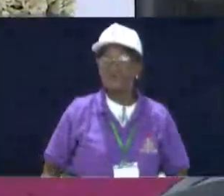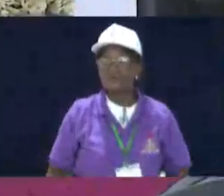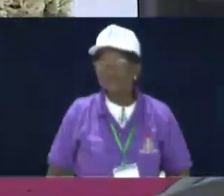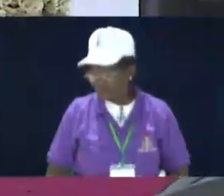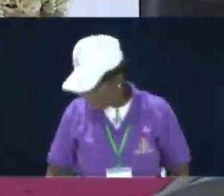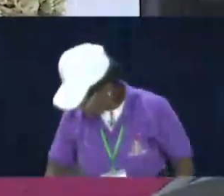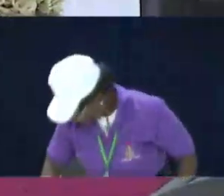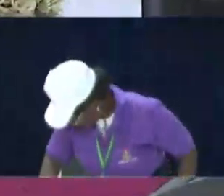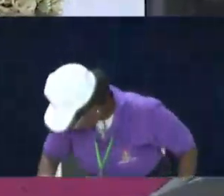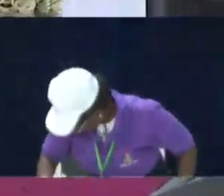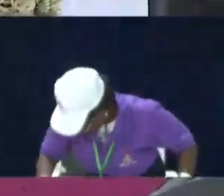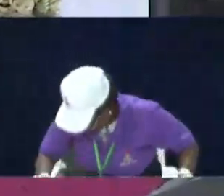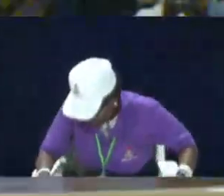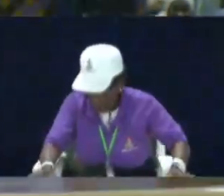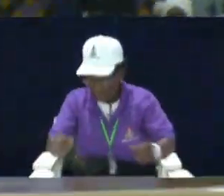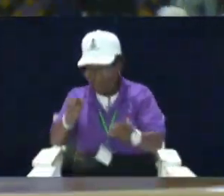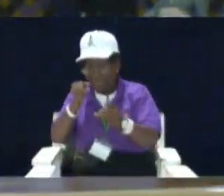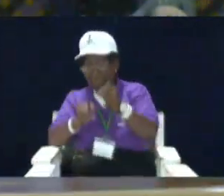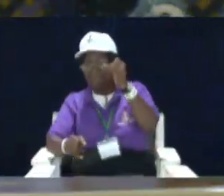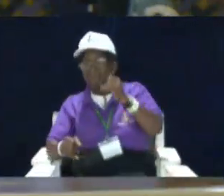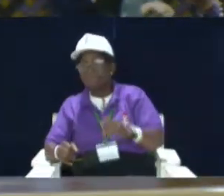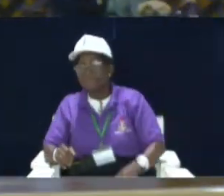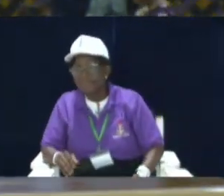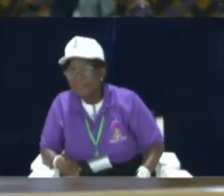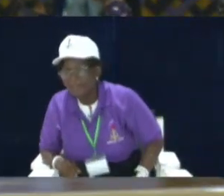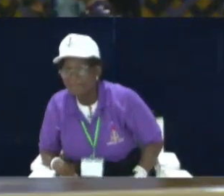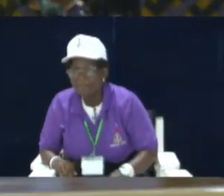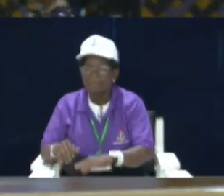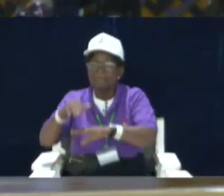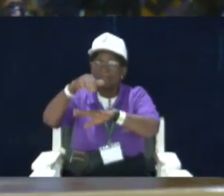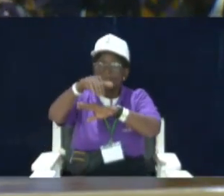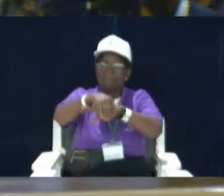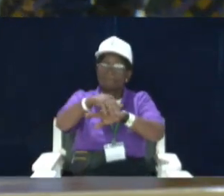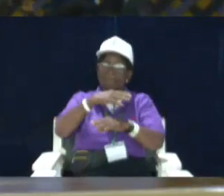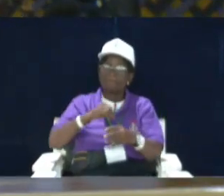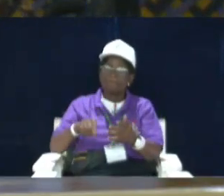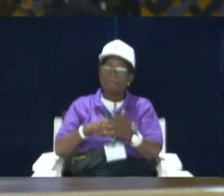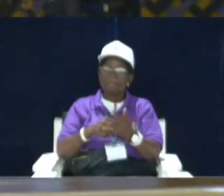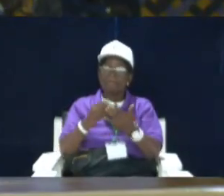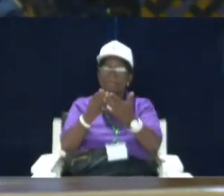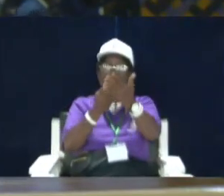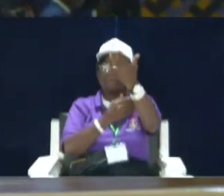Last night, between last night and this morning,